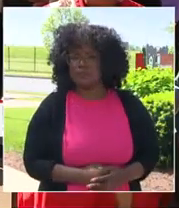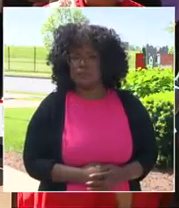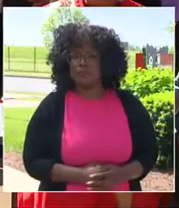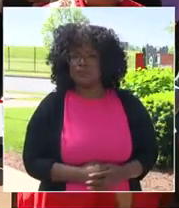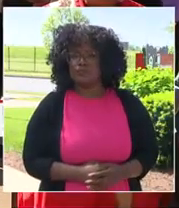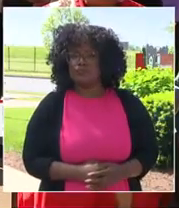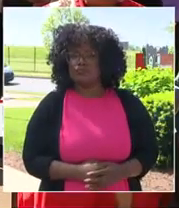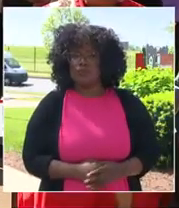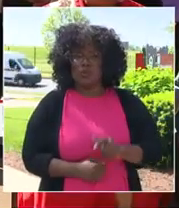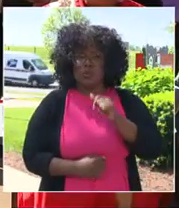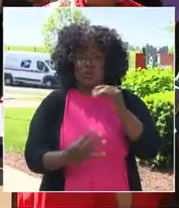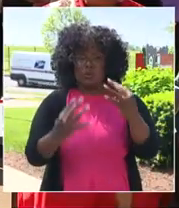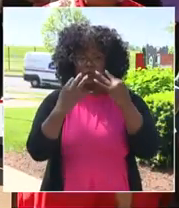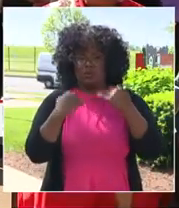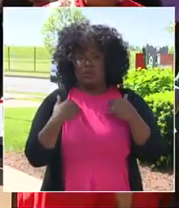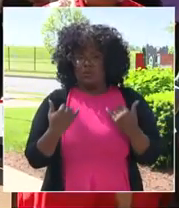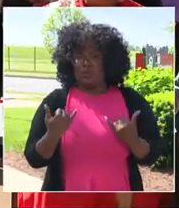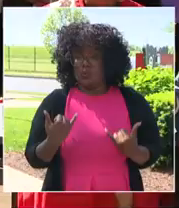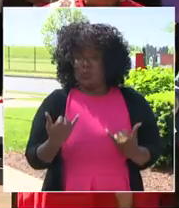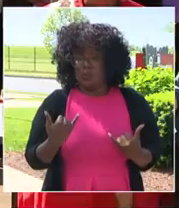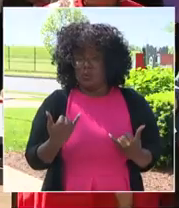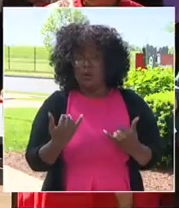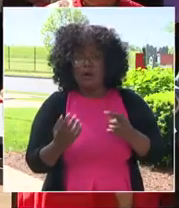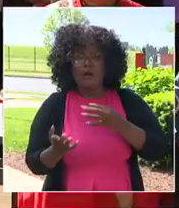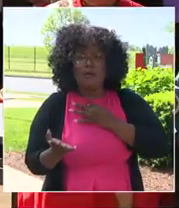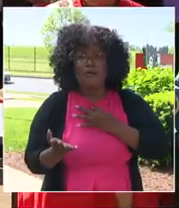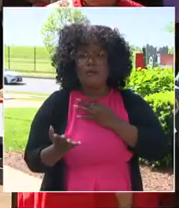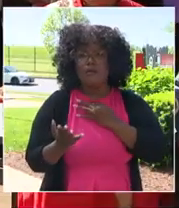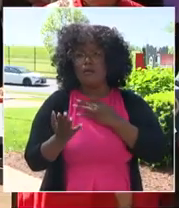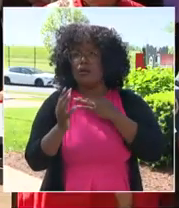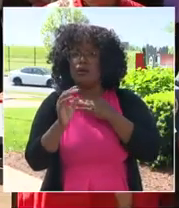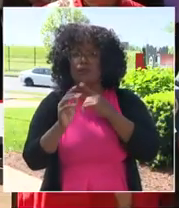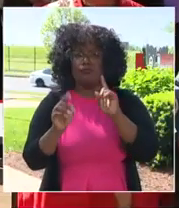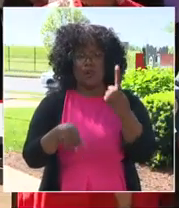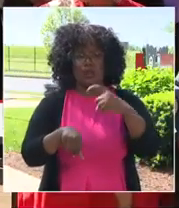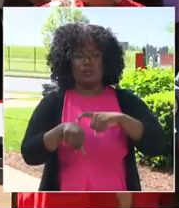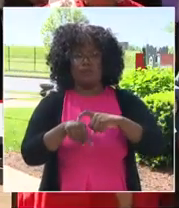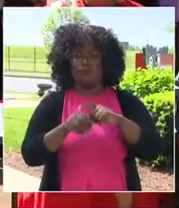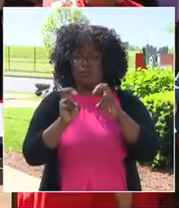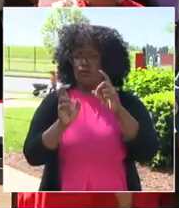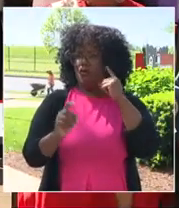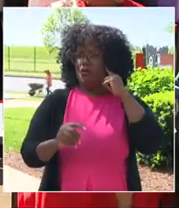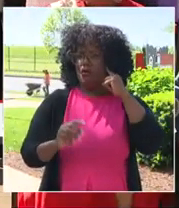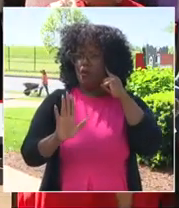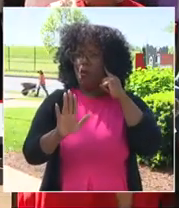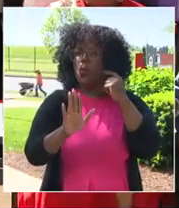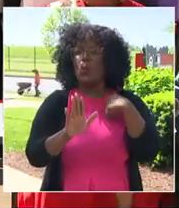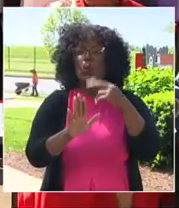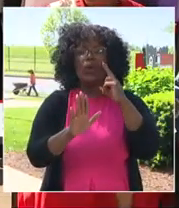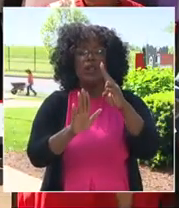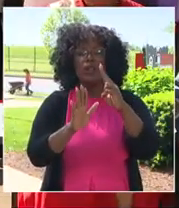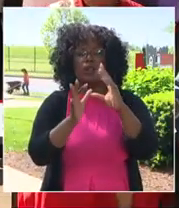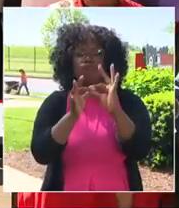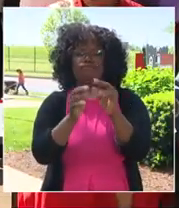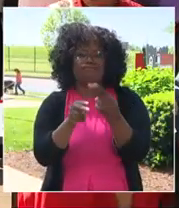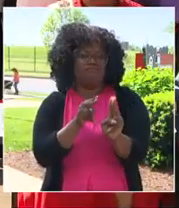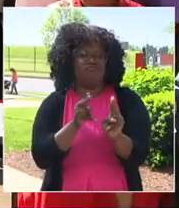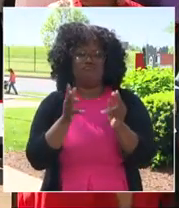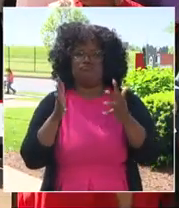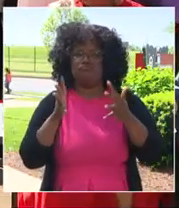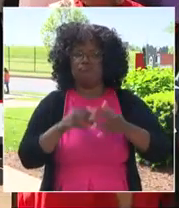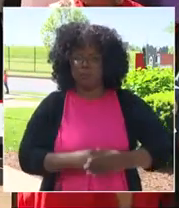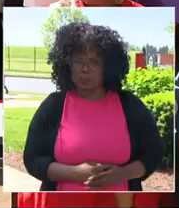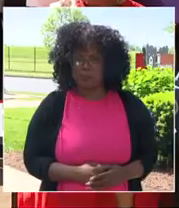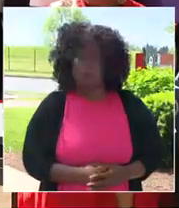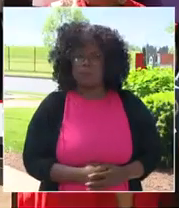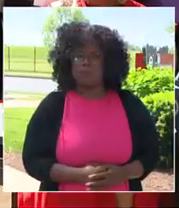this issue for the first time. So let me briefly summarize what's happening. We know